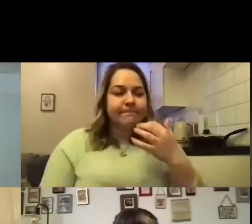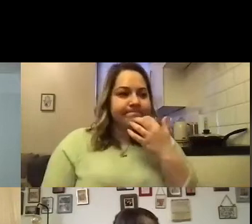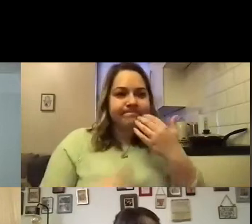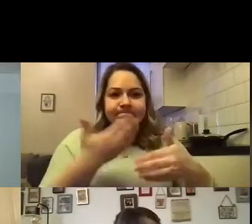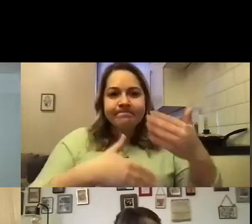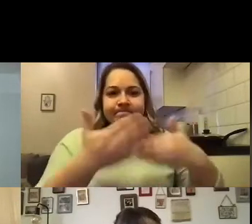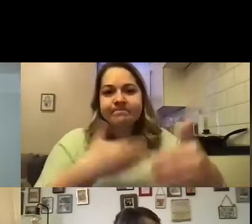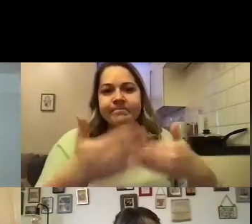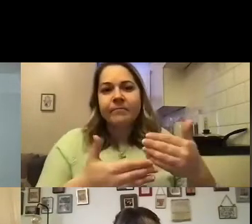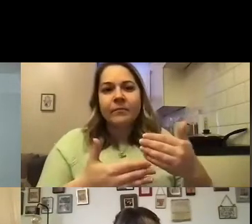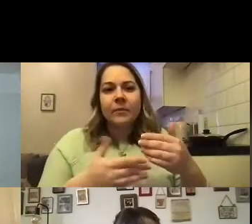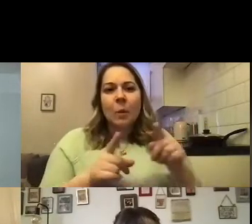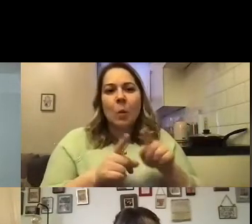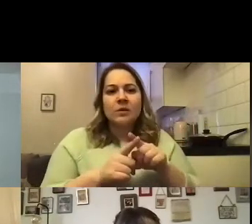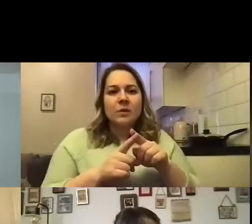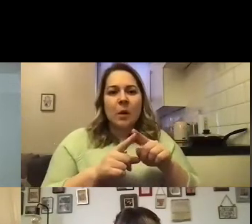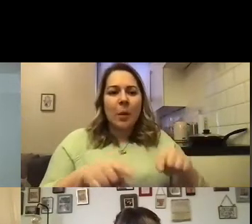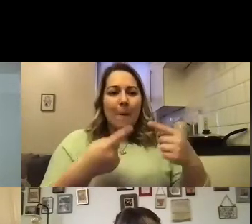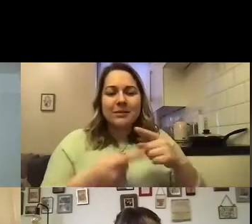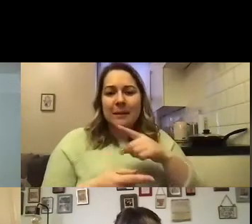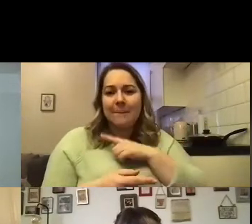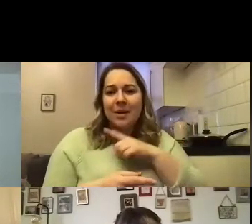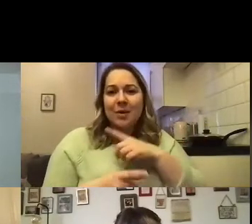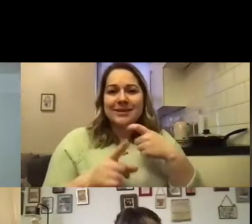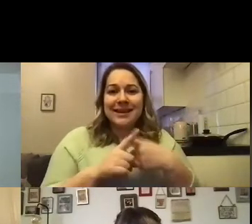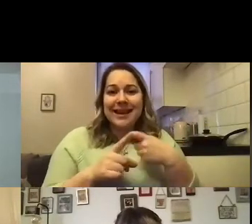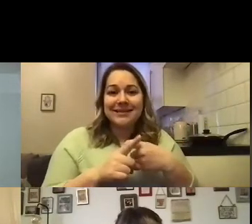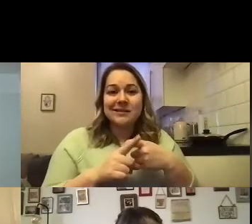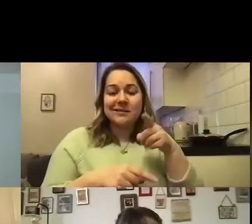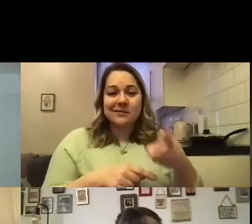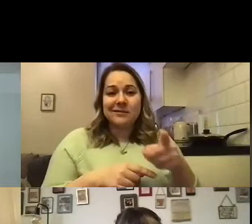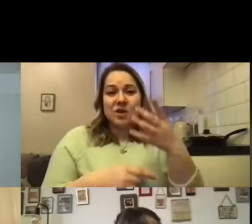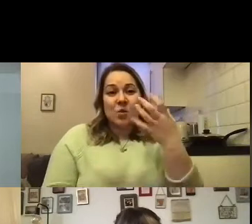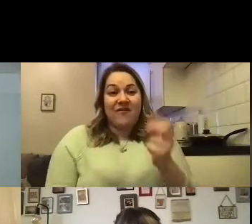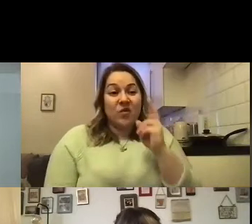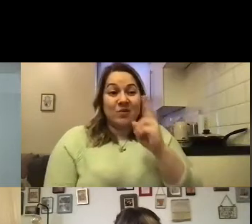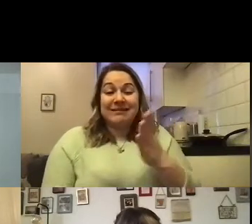these contradictions which even within Kensington are really clear. You know, in Kensington you've got